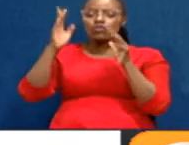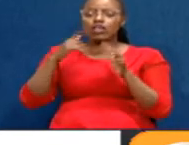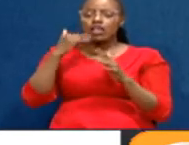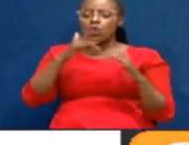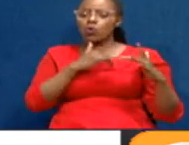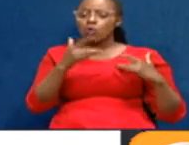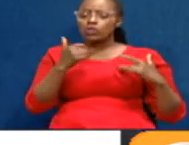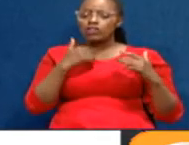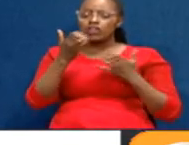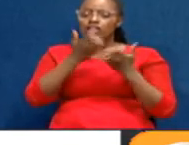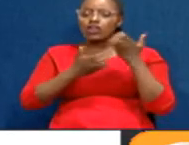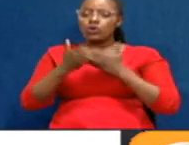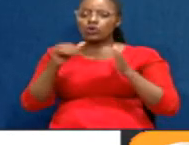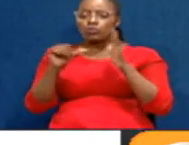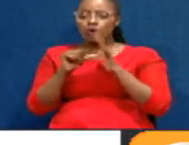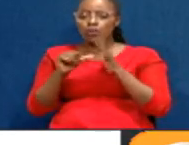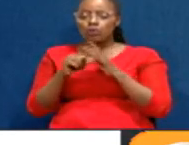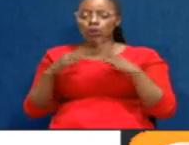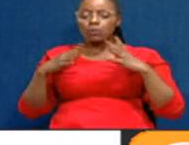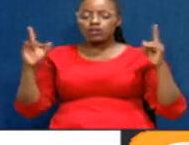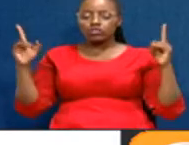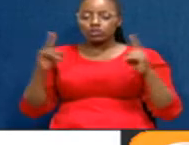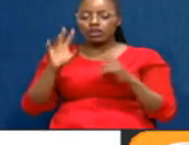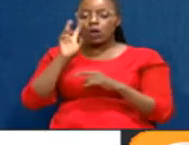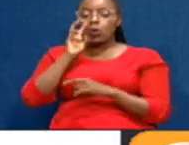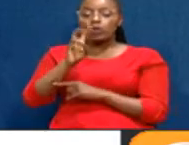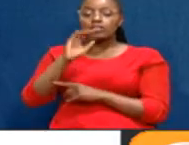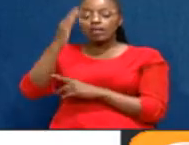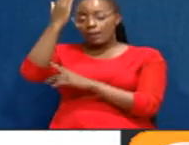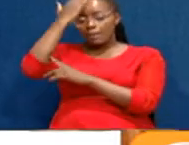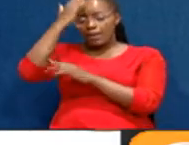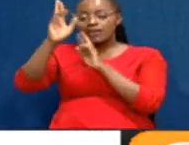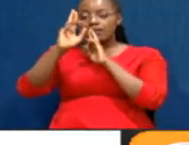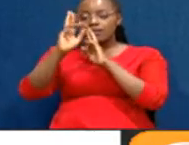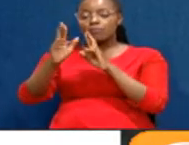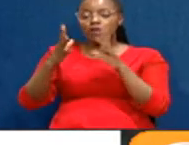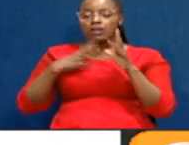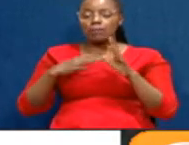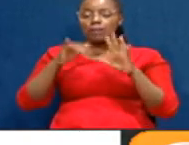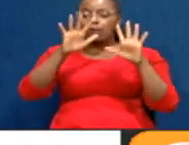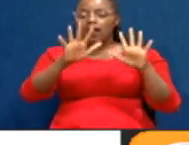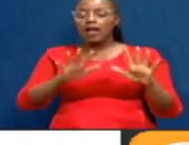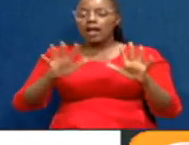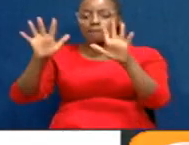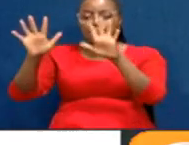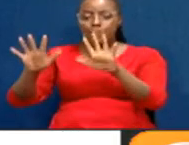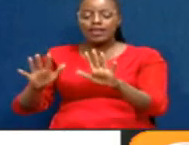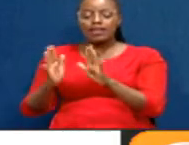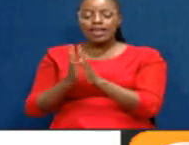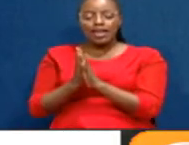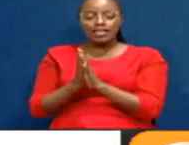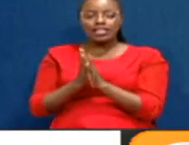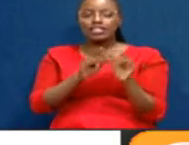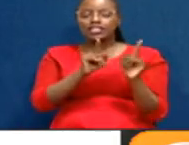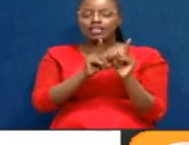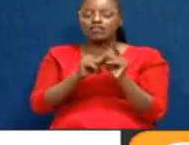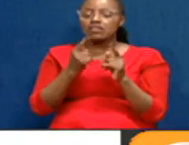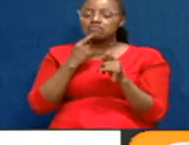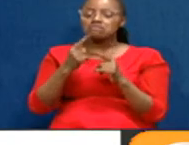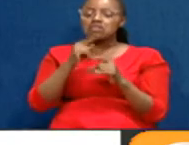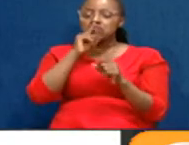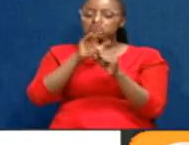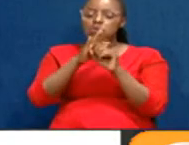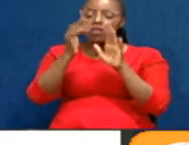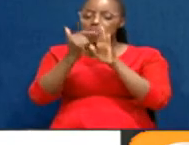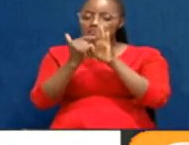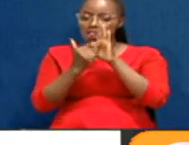are concerned about economic crime today. Let's take a break. You're watching the Monday Report. Even as people campaign and sell their manifestos